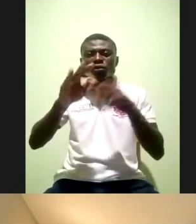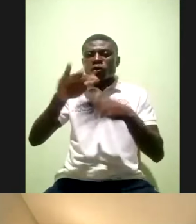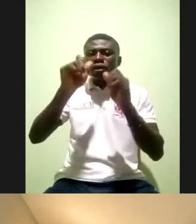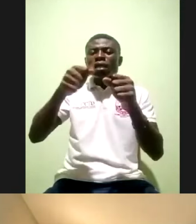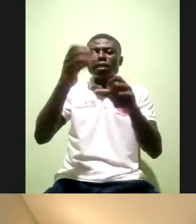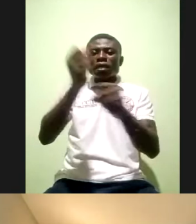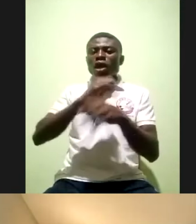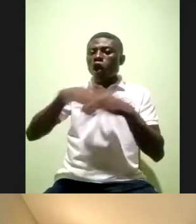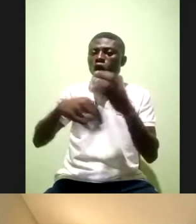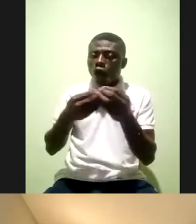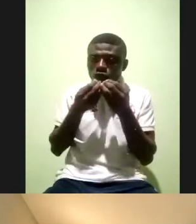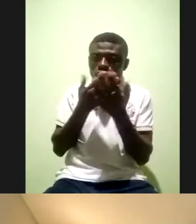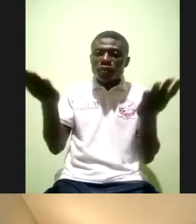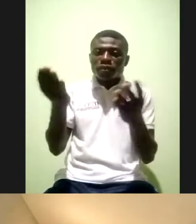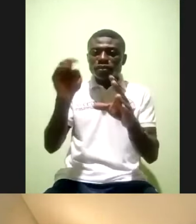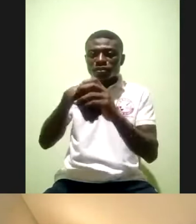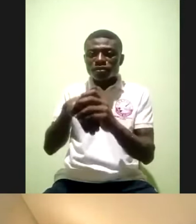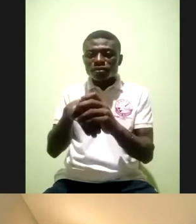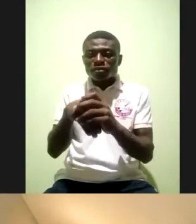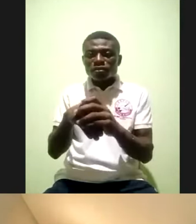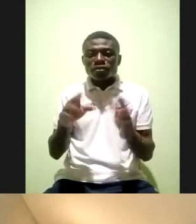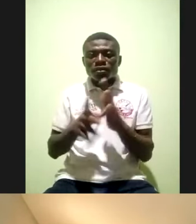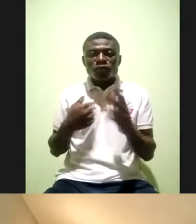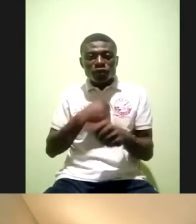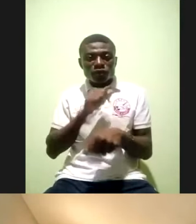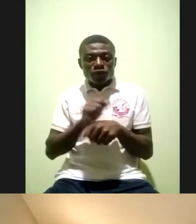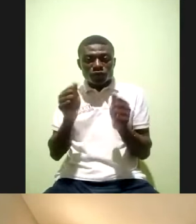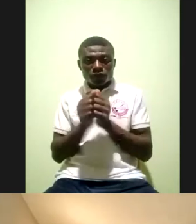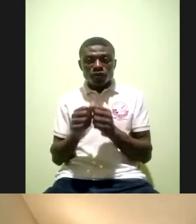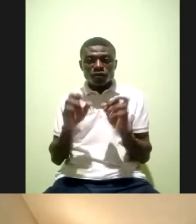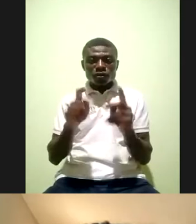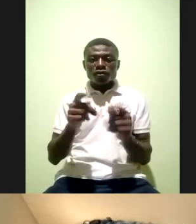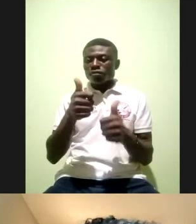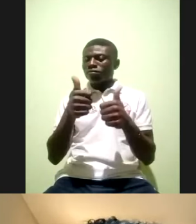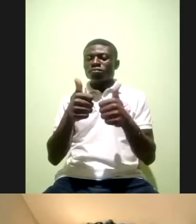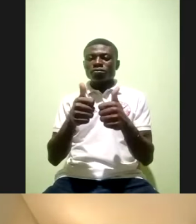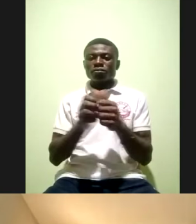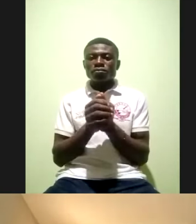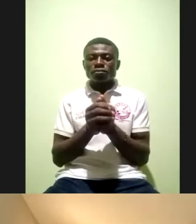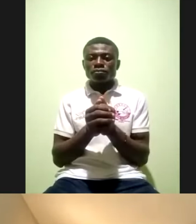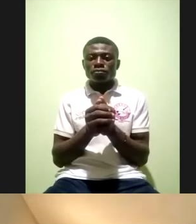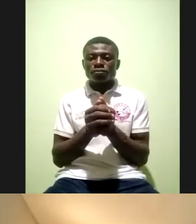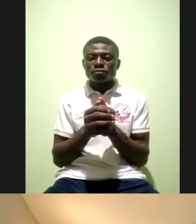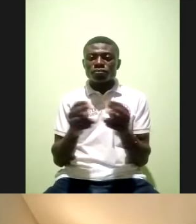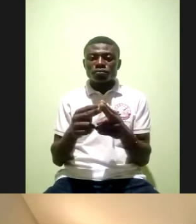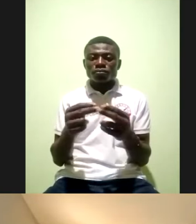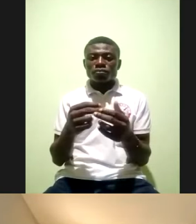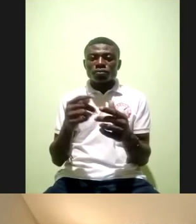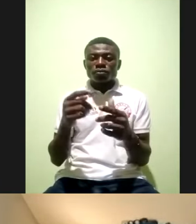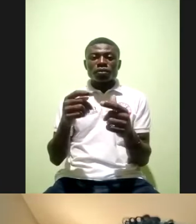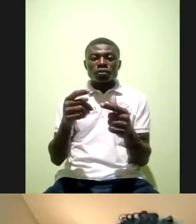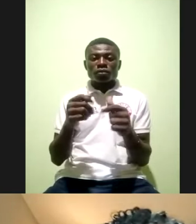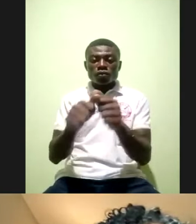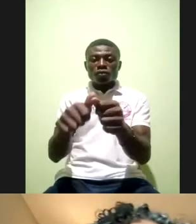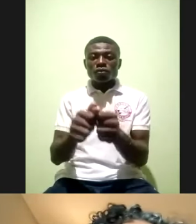information and go through it then. Okay, that makes sense. Okay, thank you. So I'm going to the next one now. I have